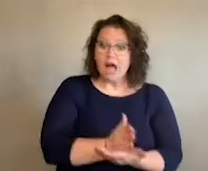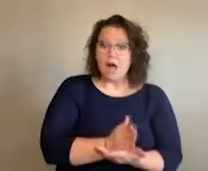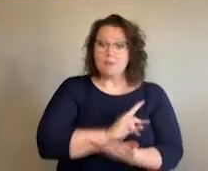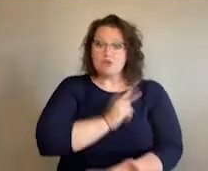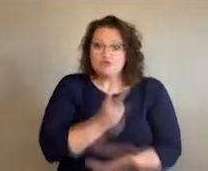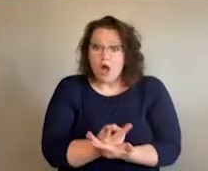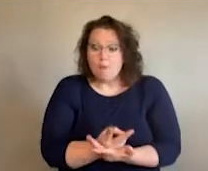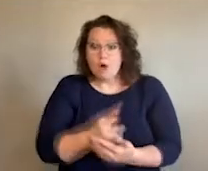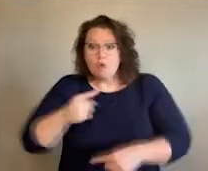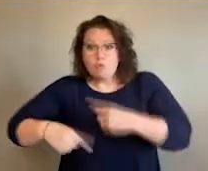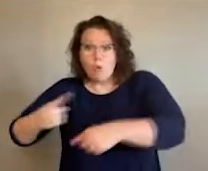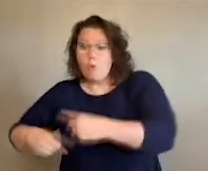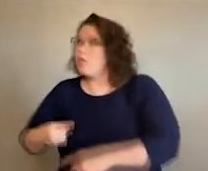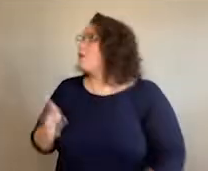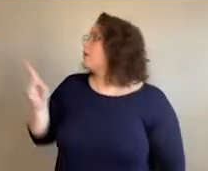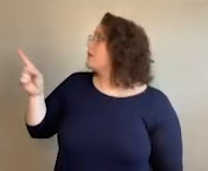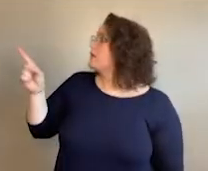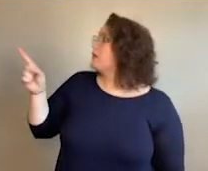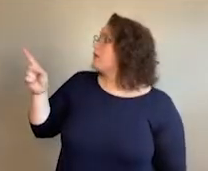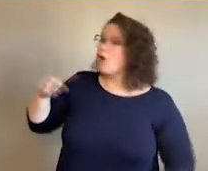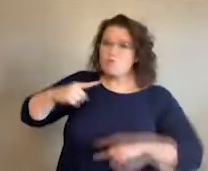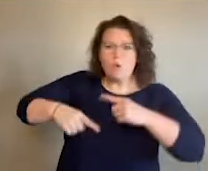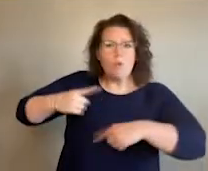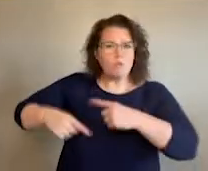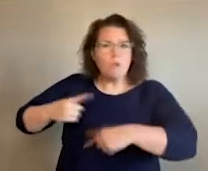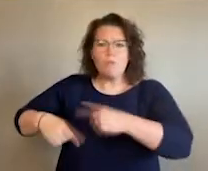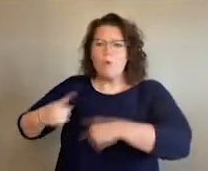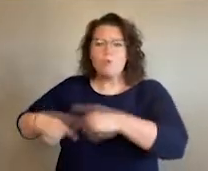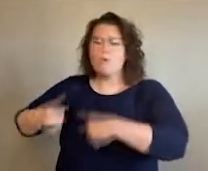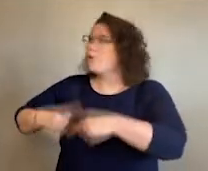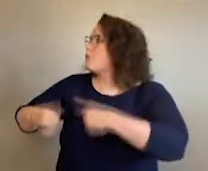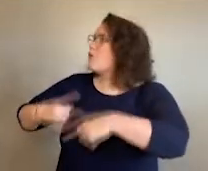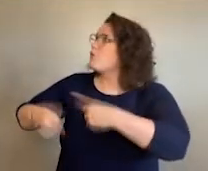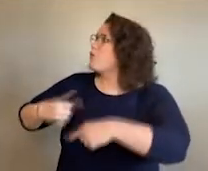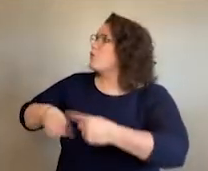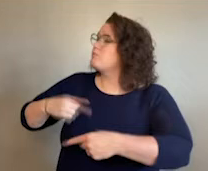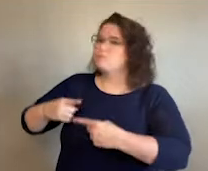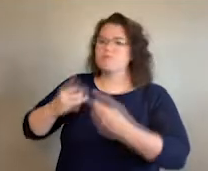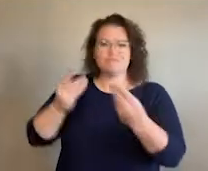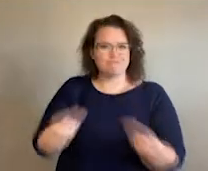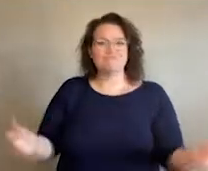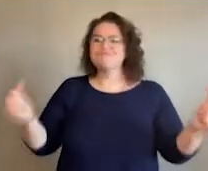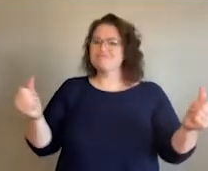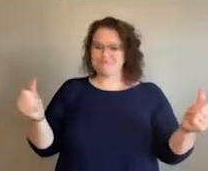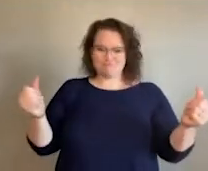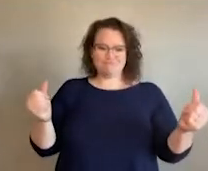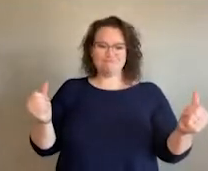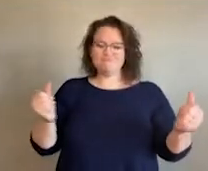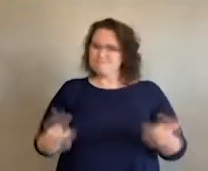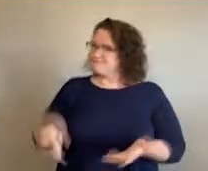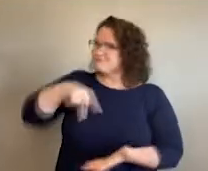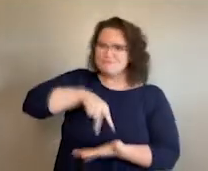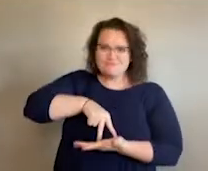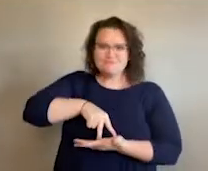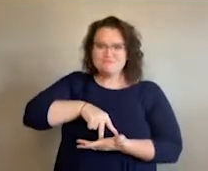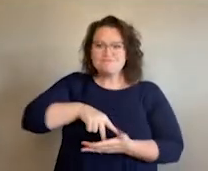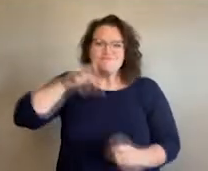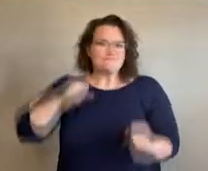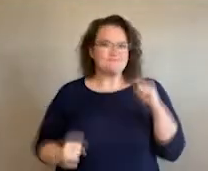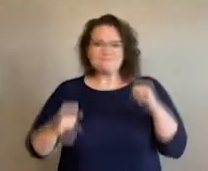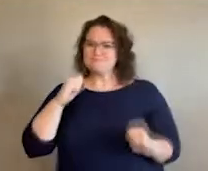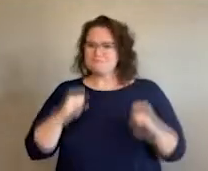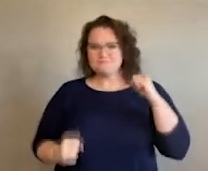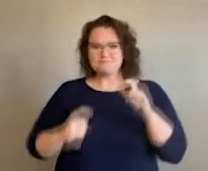Stop, drop, roll, boys and girls. Roll, roll, roll, roll, roll, roll. Fire's out. Back up. Let's jog in